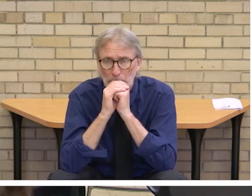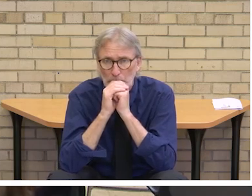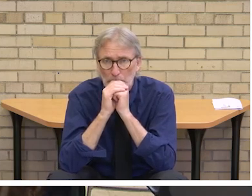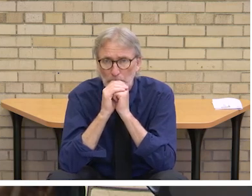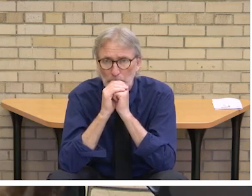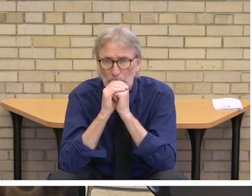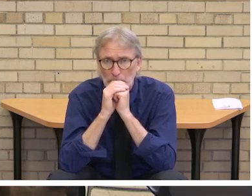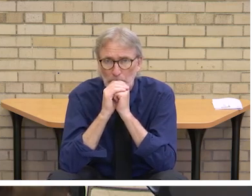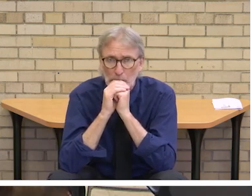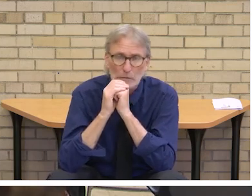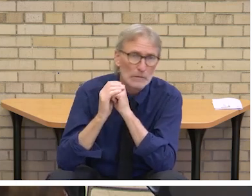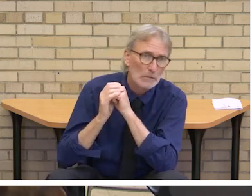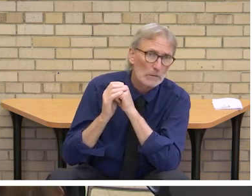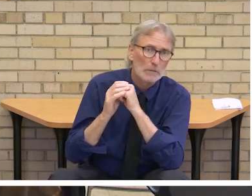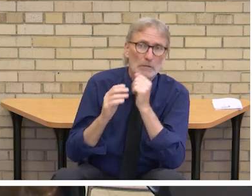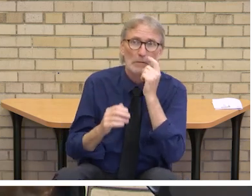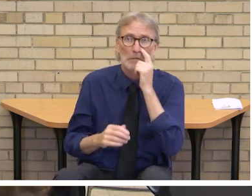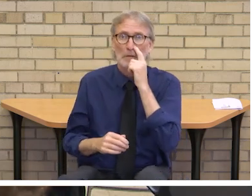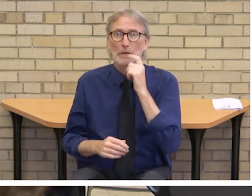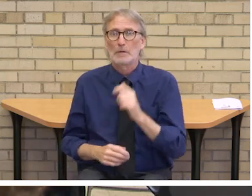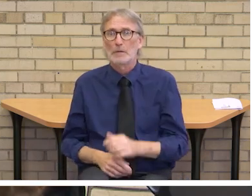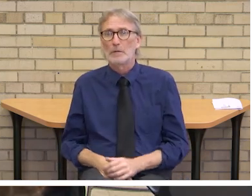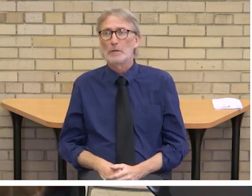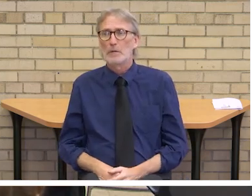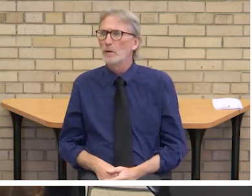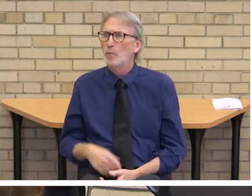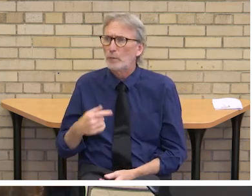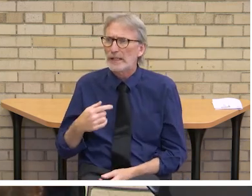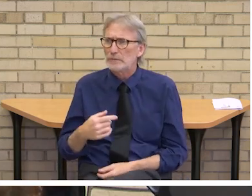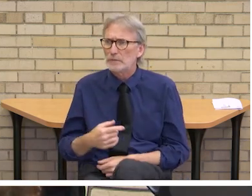I'll be like back to school. I have one question, but 72 parts.